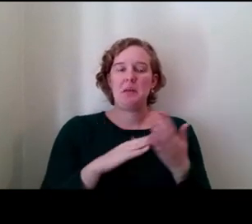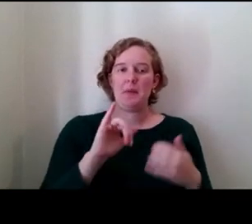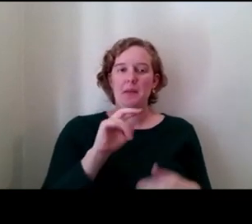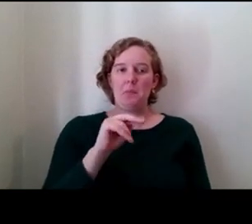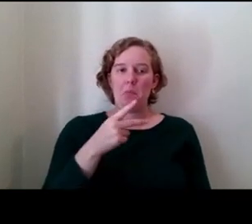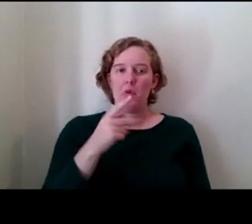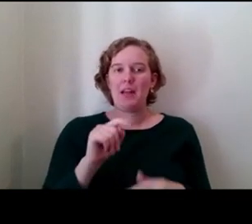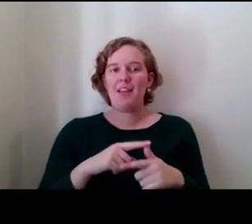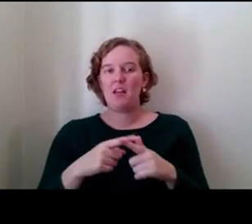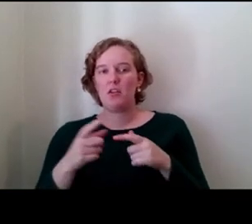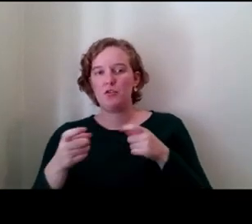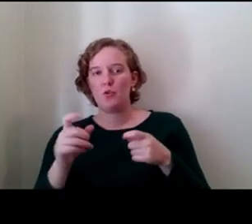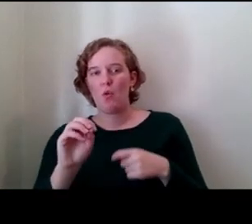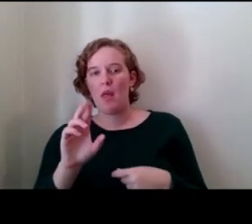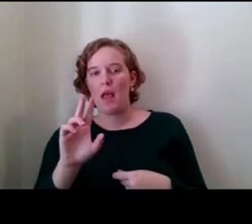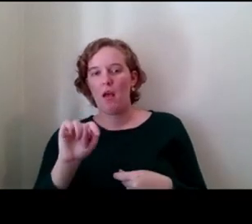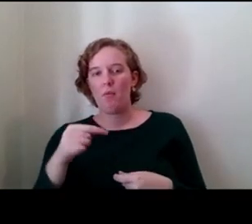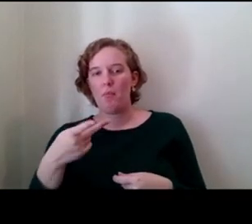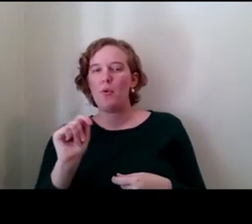display.